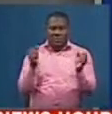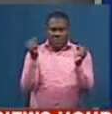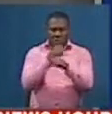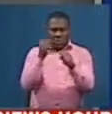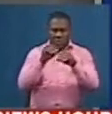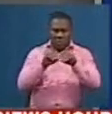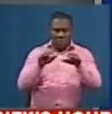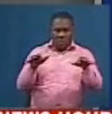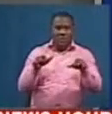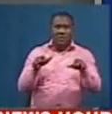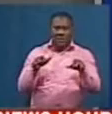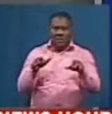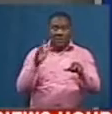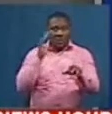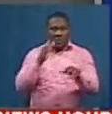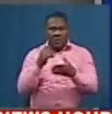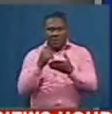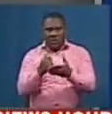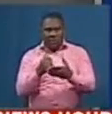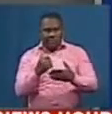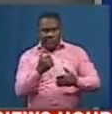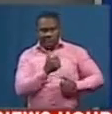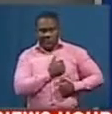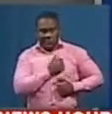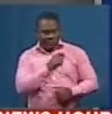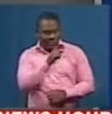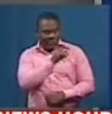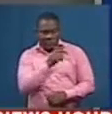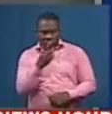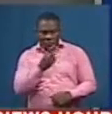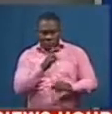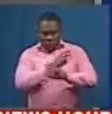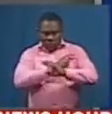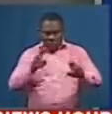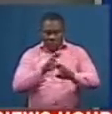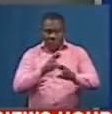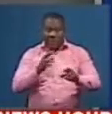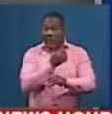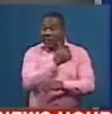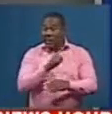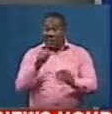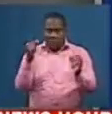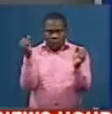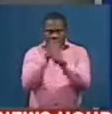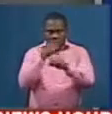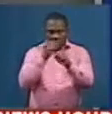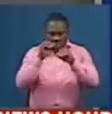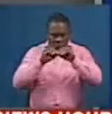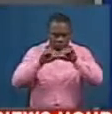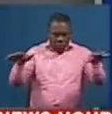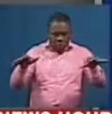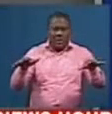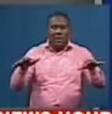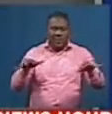this is to sharpen the skills of the military and the Ghana Police Service to be ready to curb any terrorist attack and prepare for the worst.